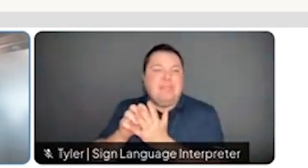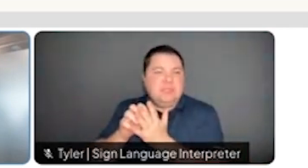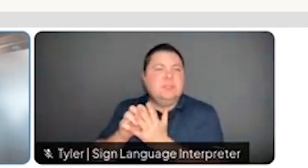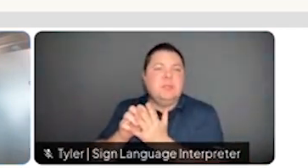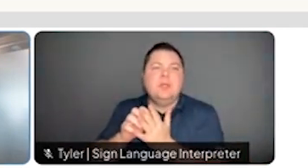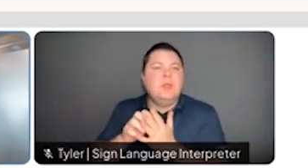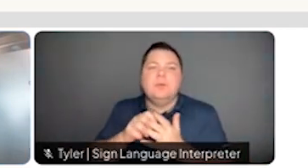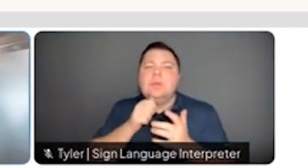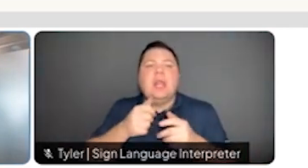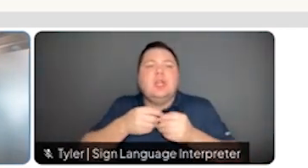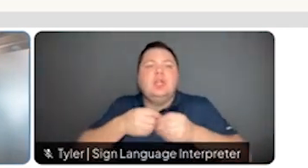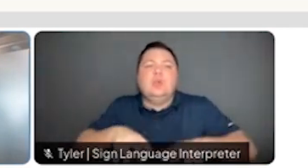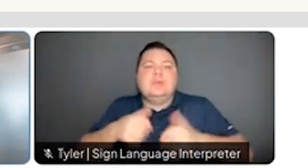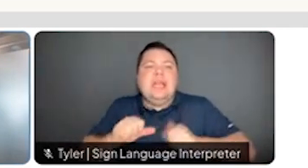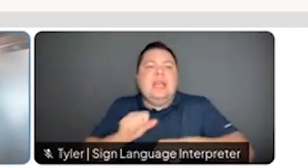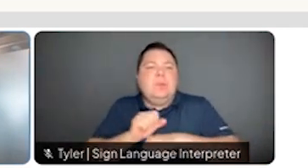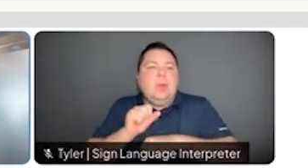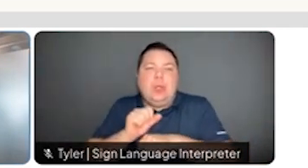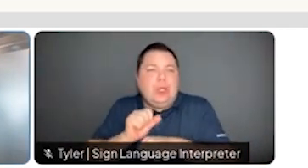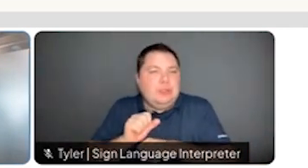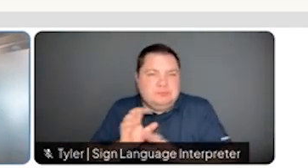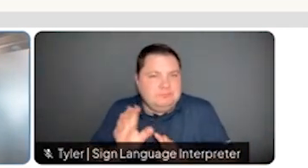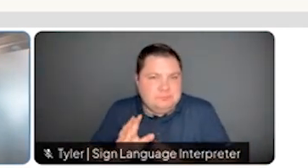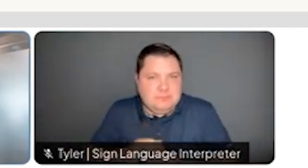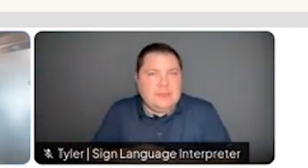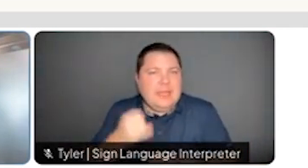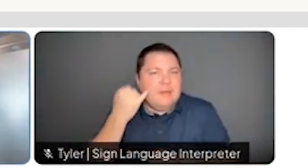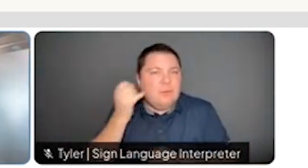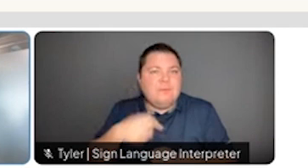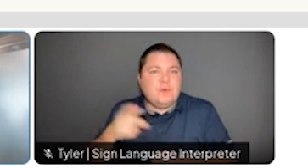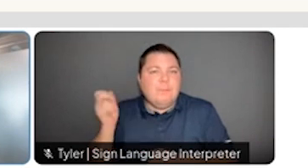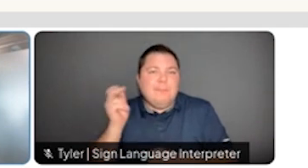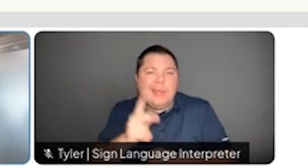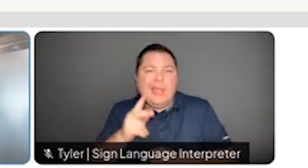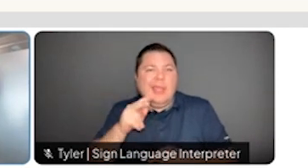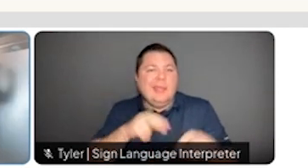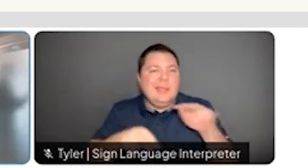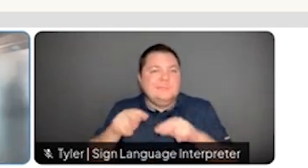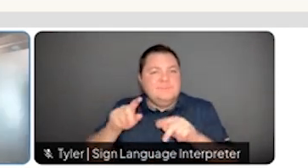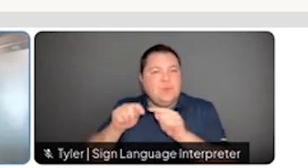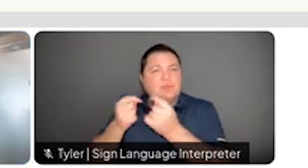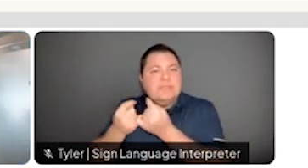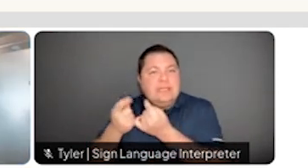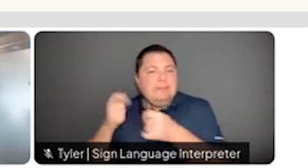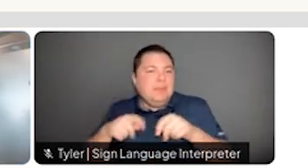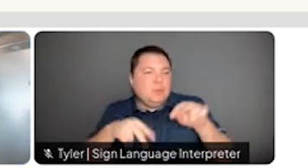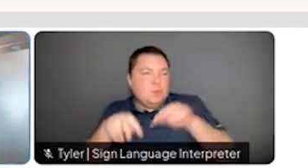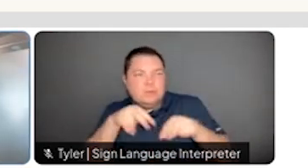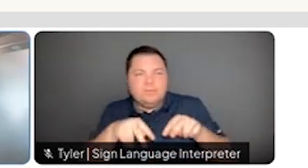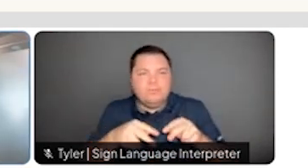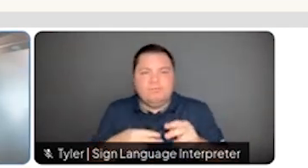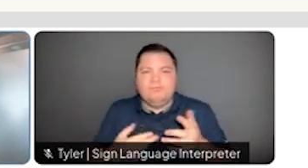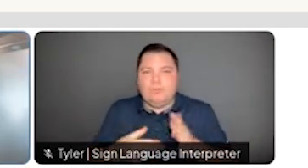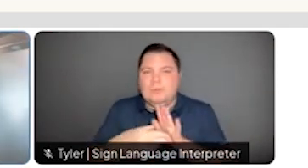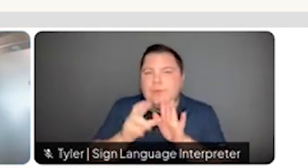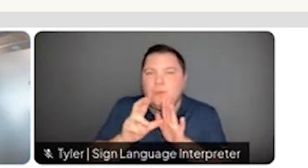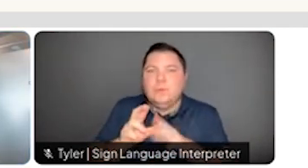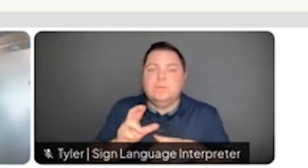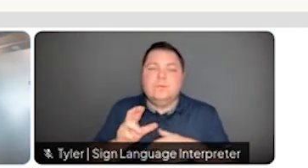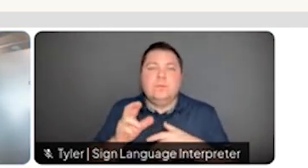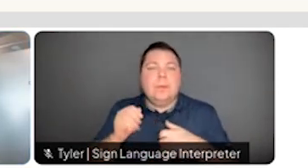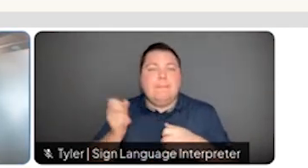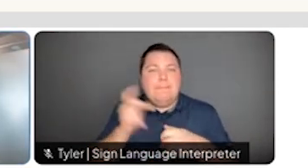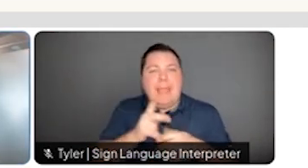lose any work if for whatever reason you have to go back, or maybe another team member needs to take a look. You can come back into the